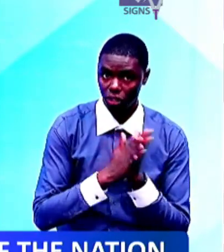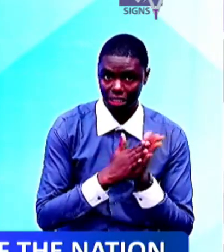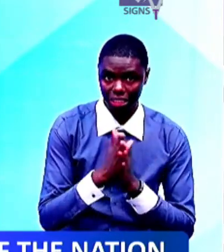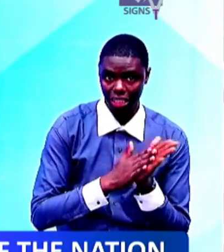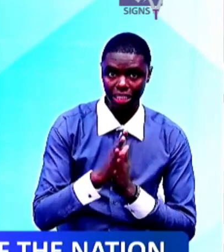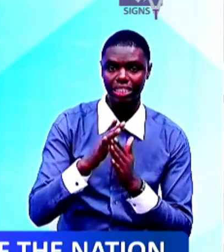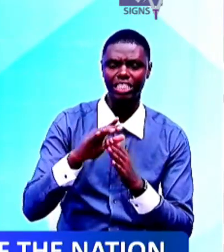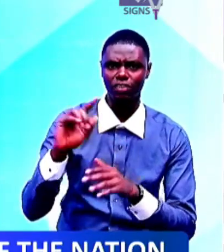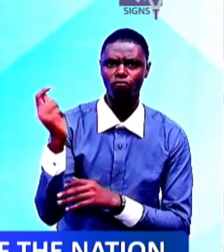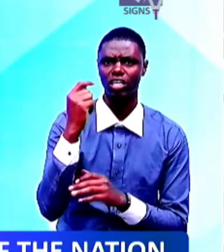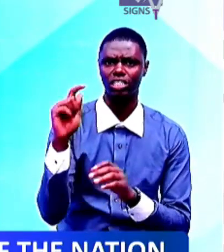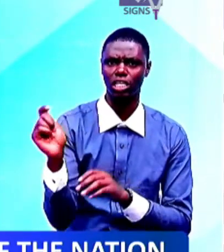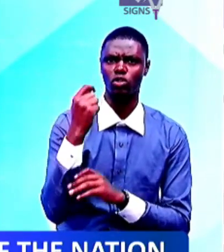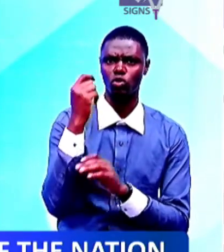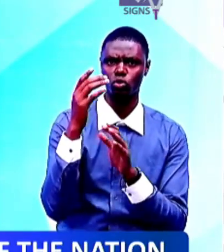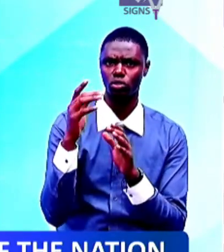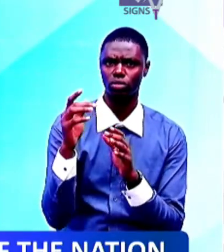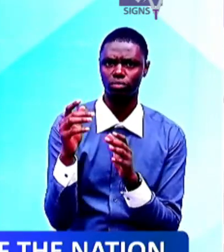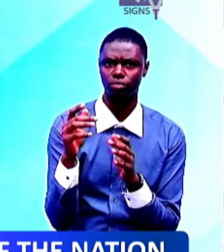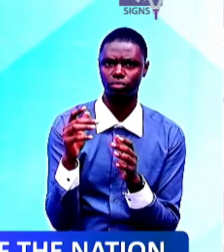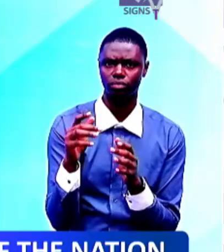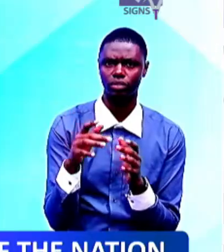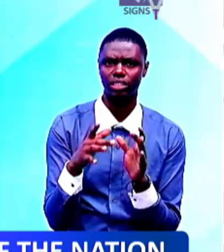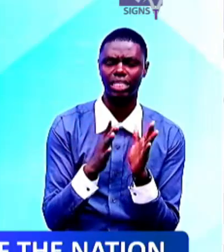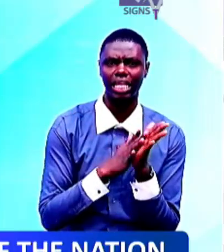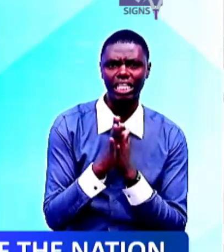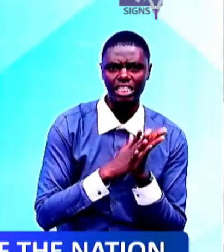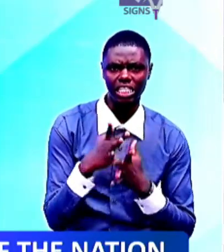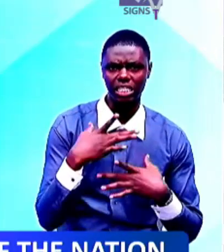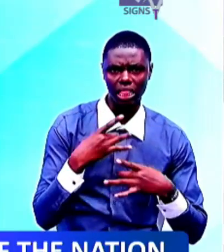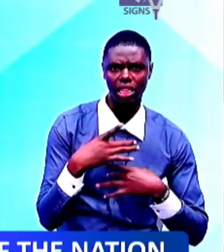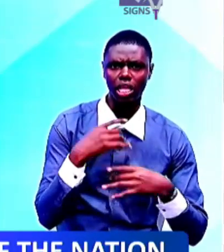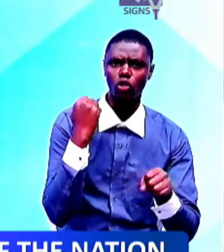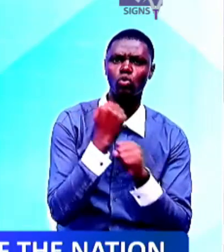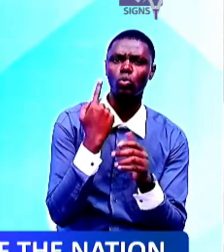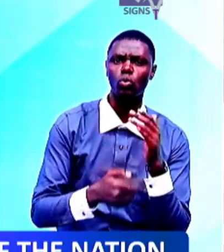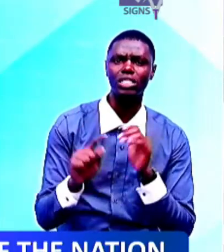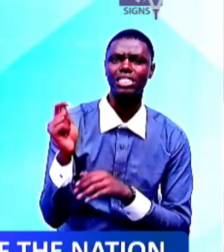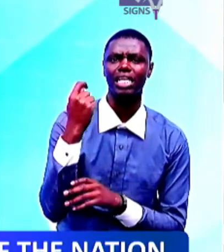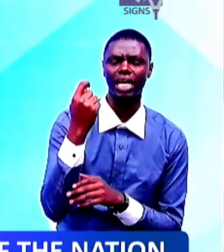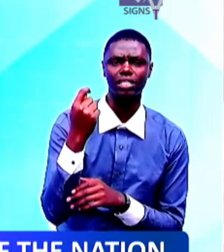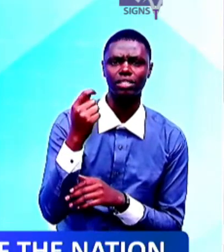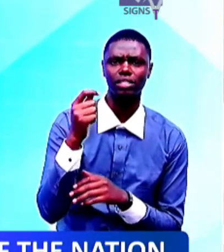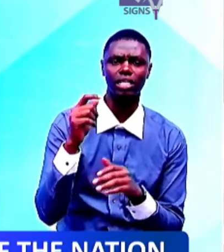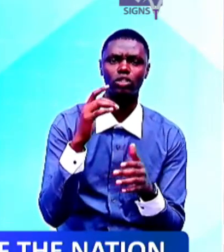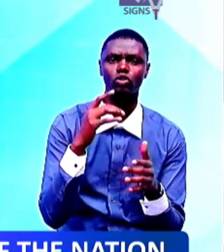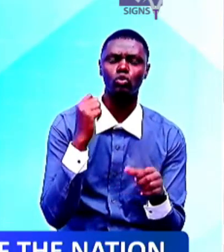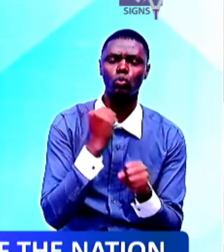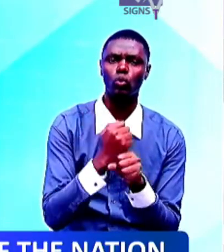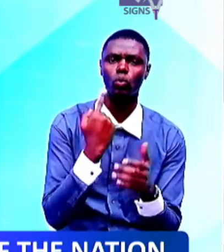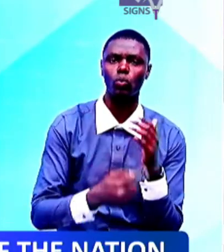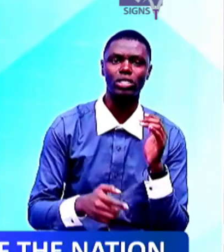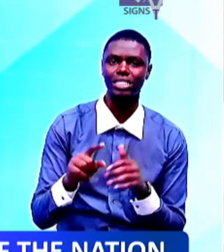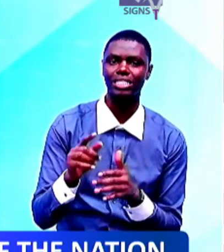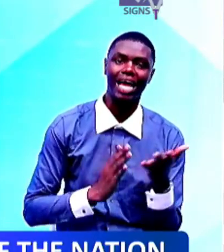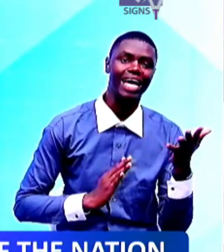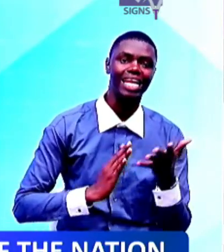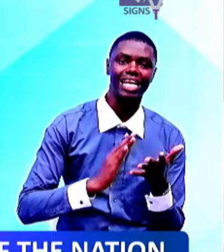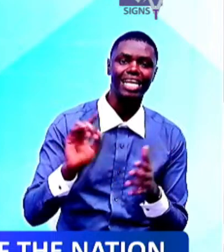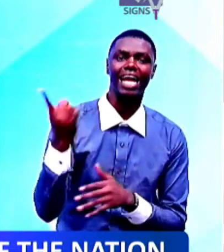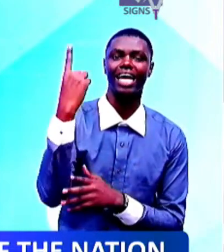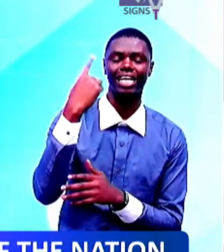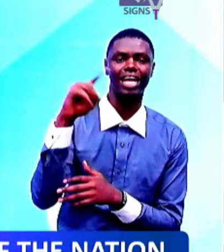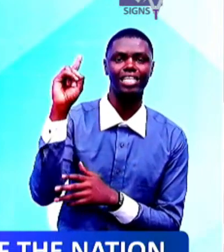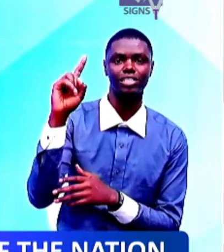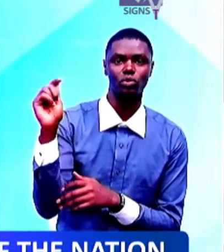first to Kenya, what is this thing called interest for Kenya? Doing what is right. Like, putting your country first. They've always